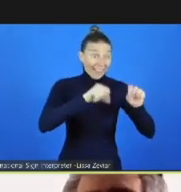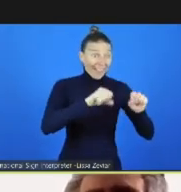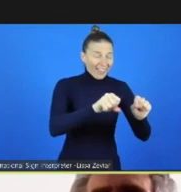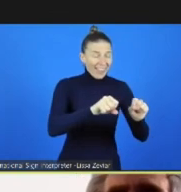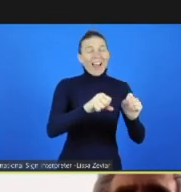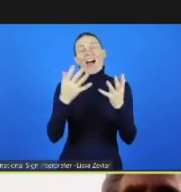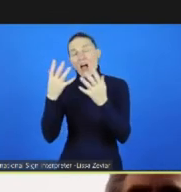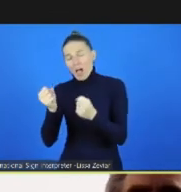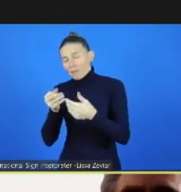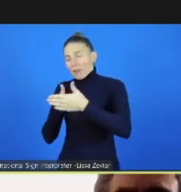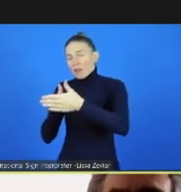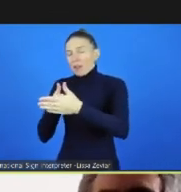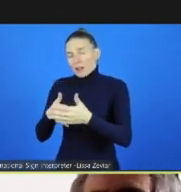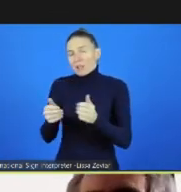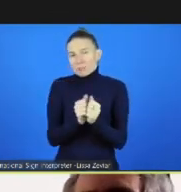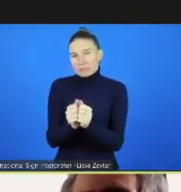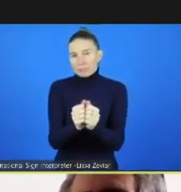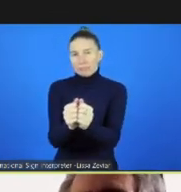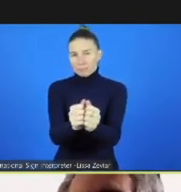Next slide.